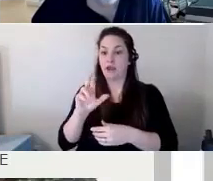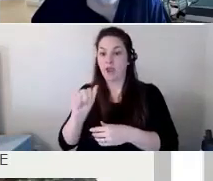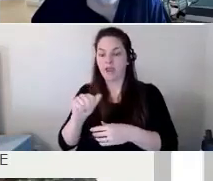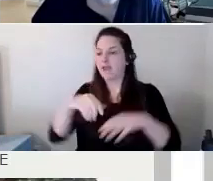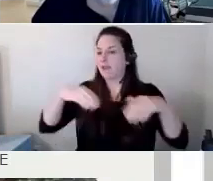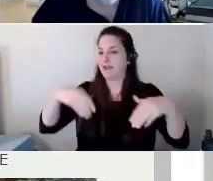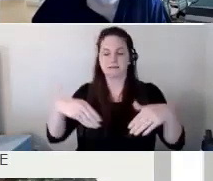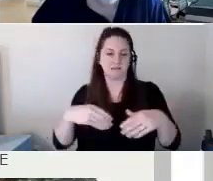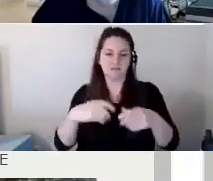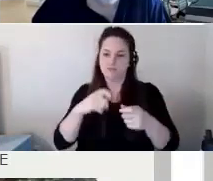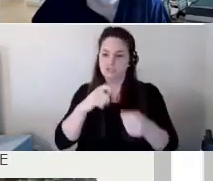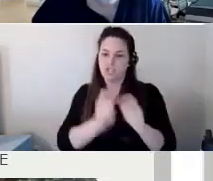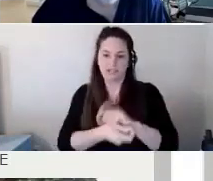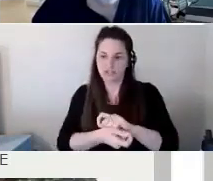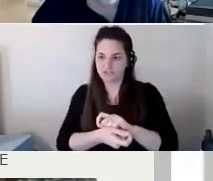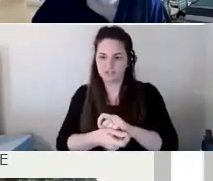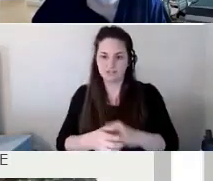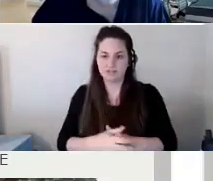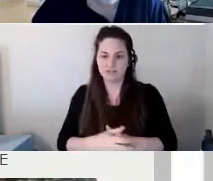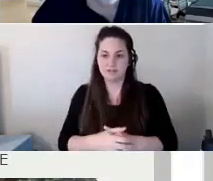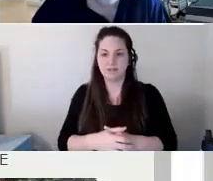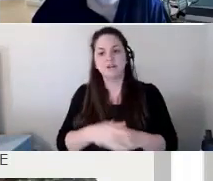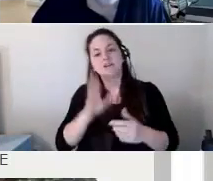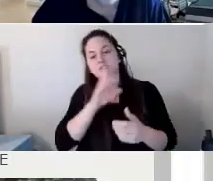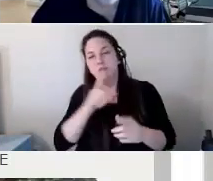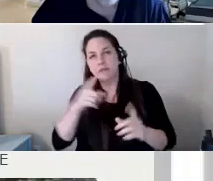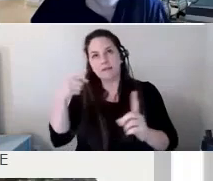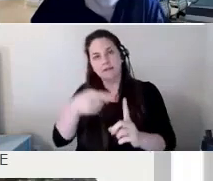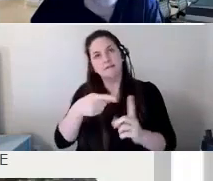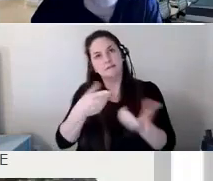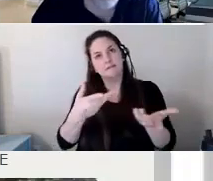this. So essentially